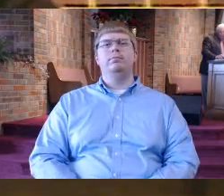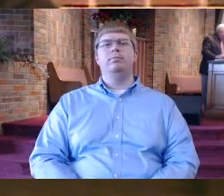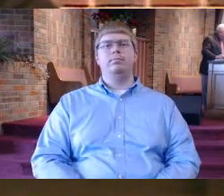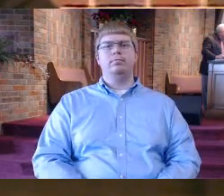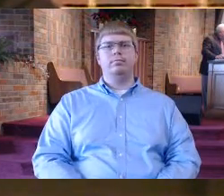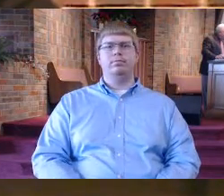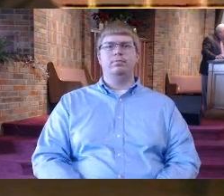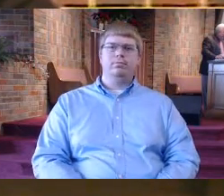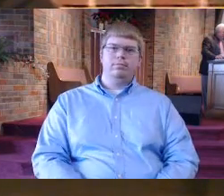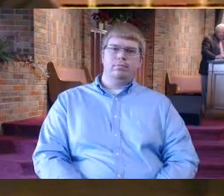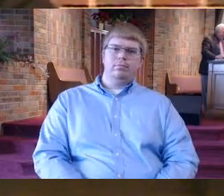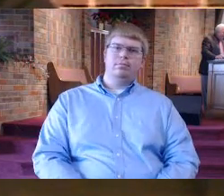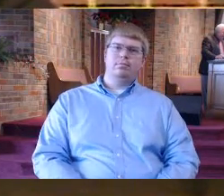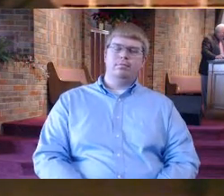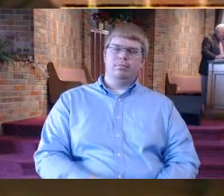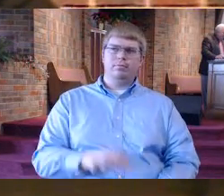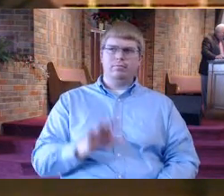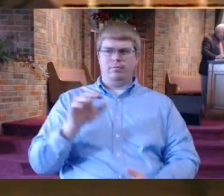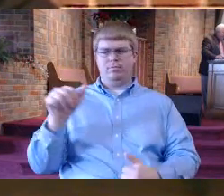Now add another thought to that.